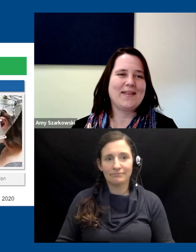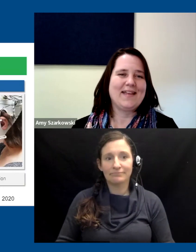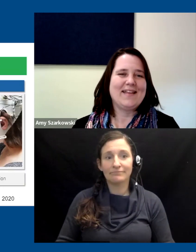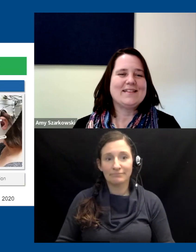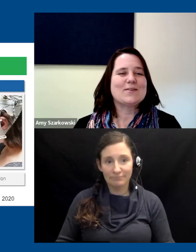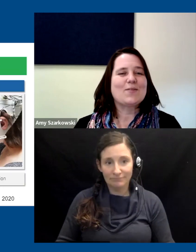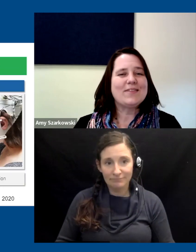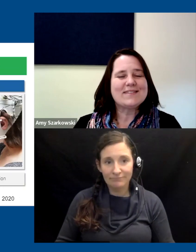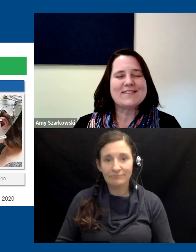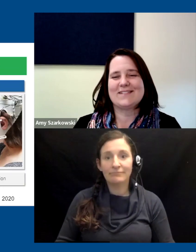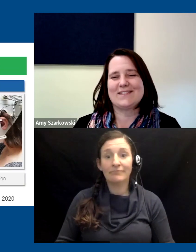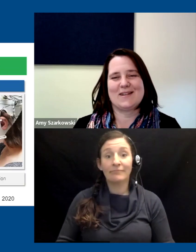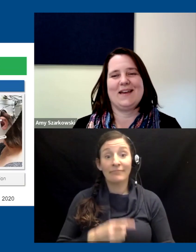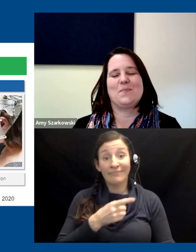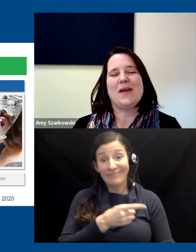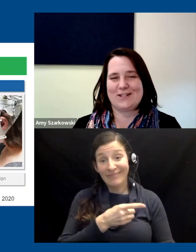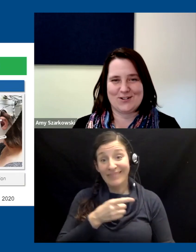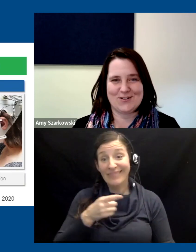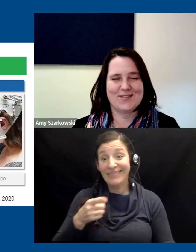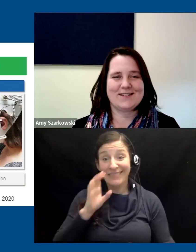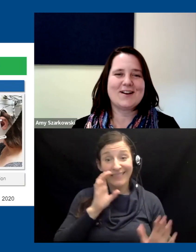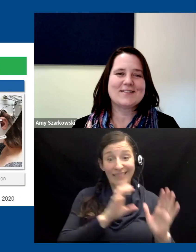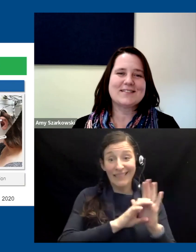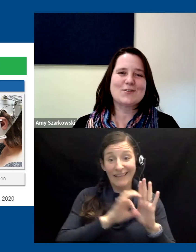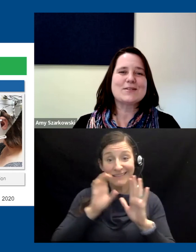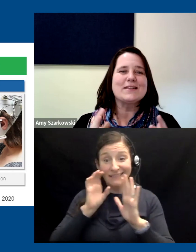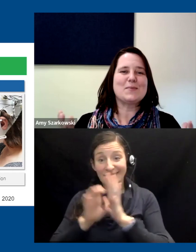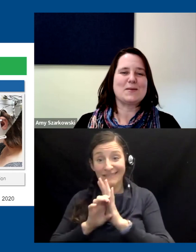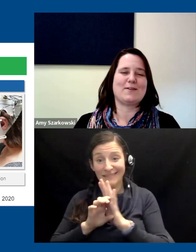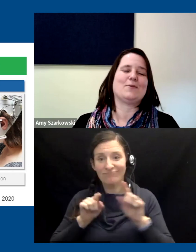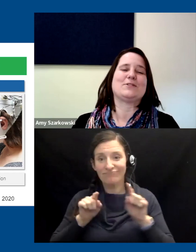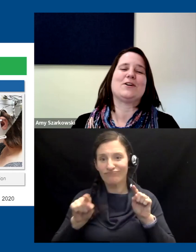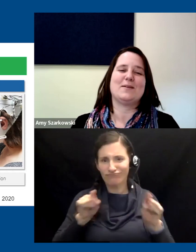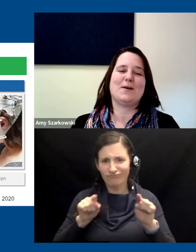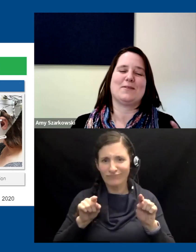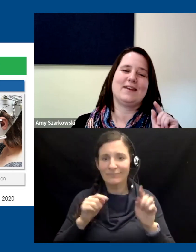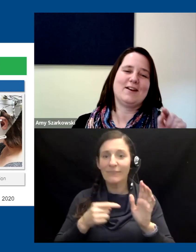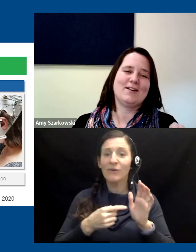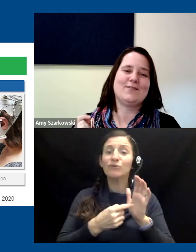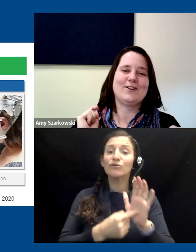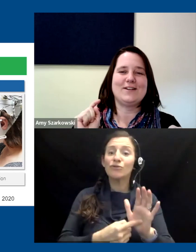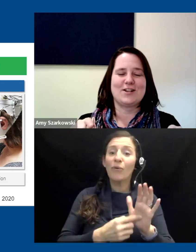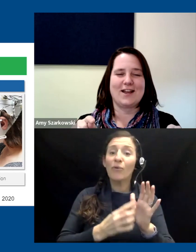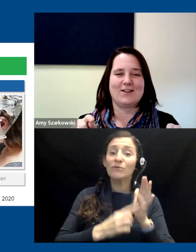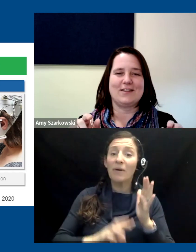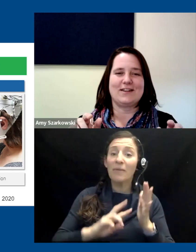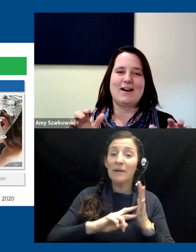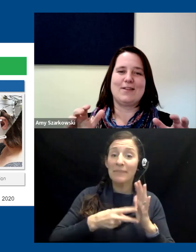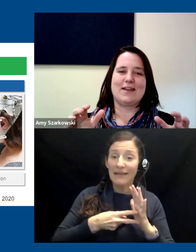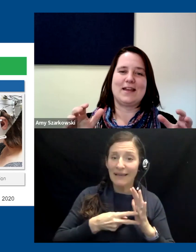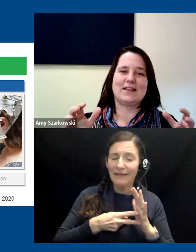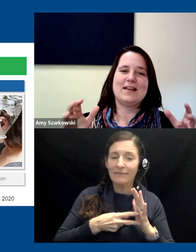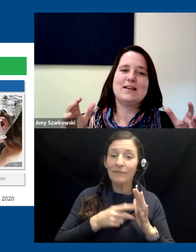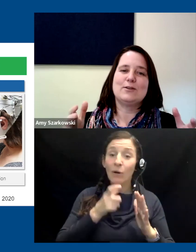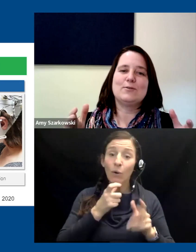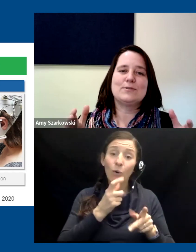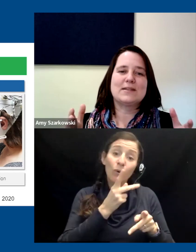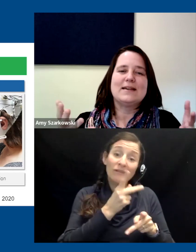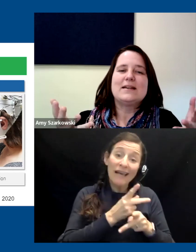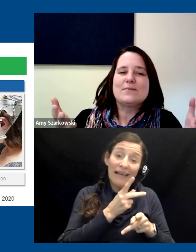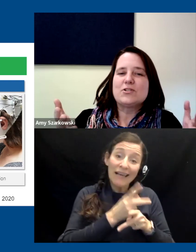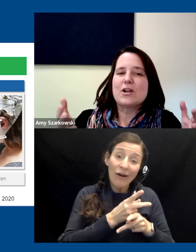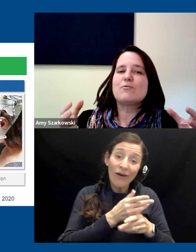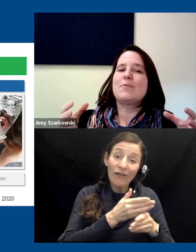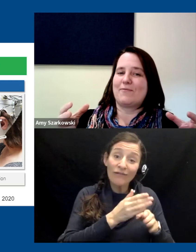Okay, so this is just a picture that shows a little bit about what we're talking about with caregiver and child and how they can